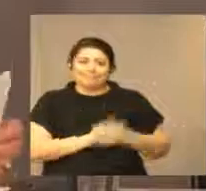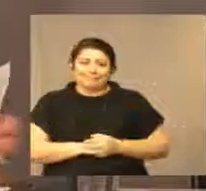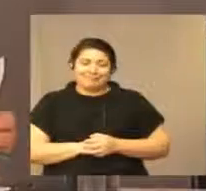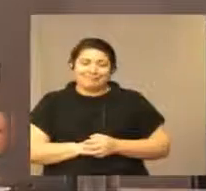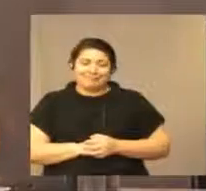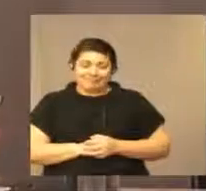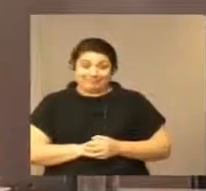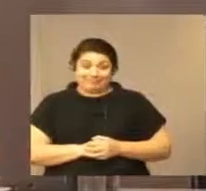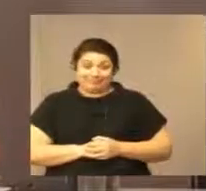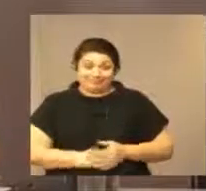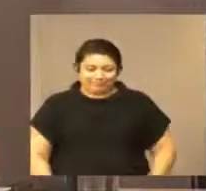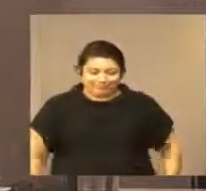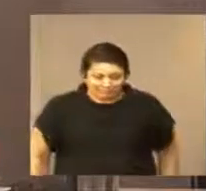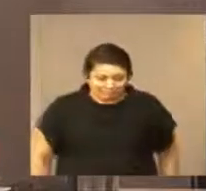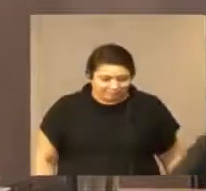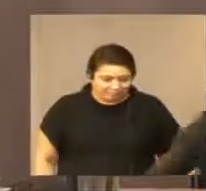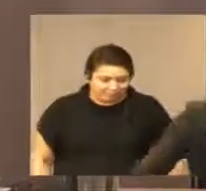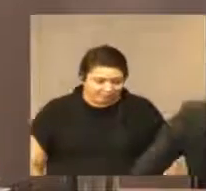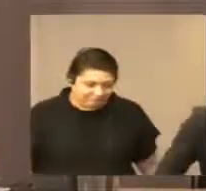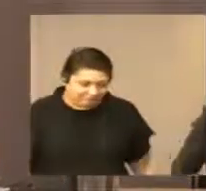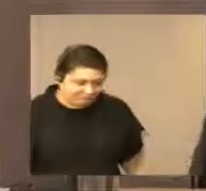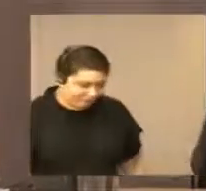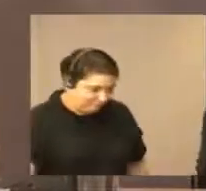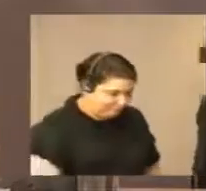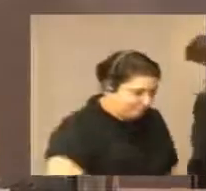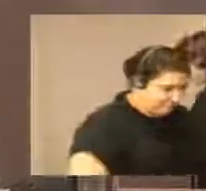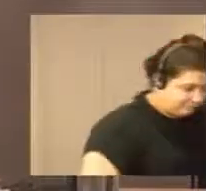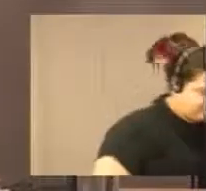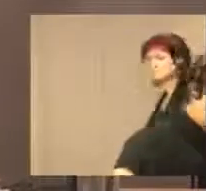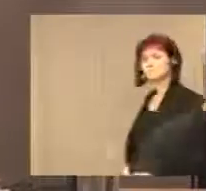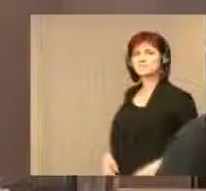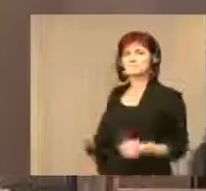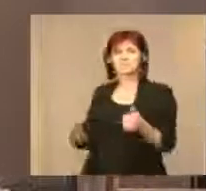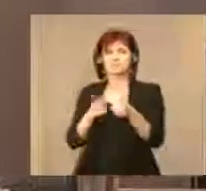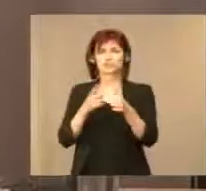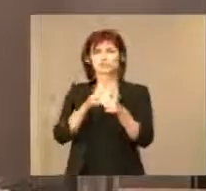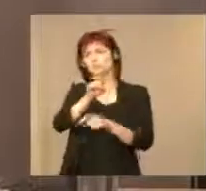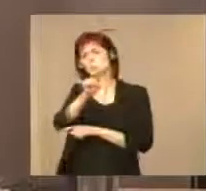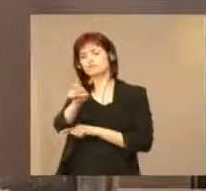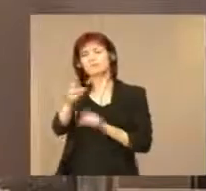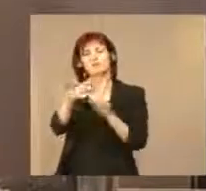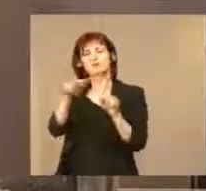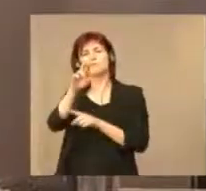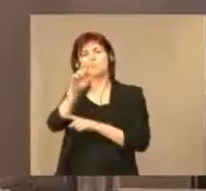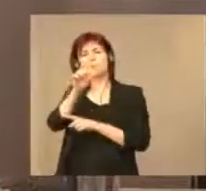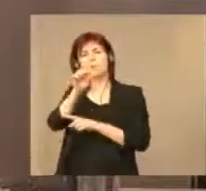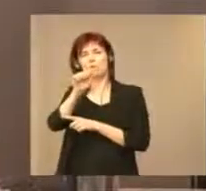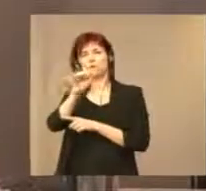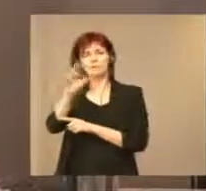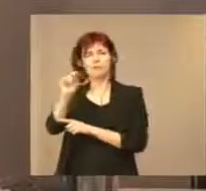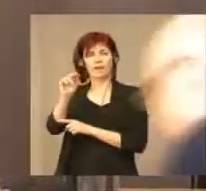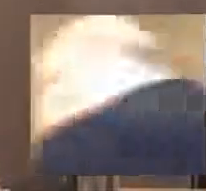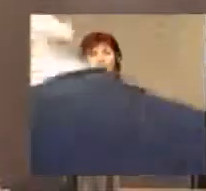Okay, so the first question is from Roseanne. We are presently conducting a study on First Nations persons living with